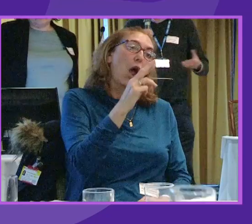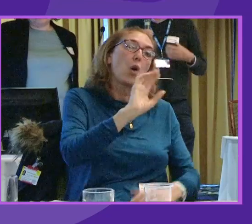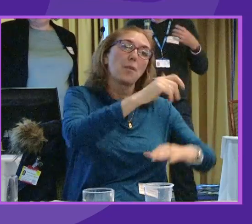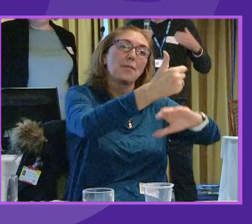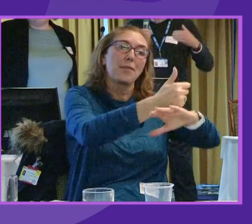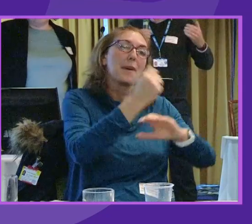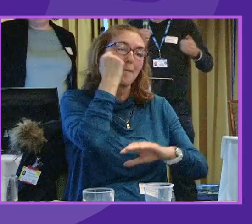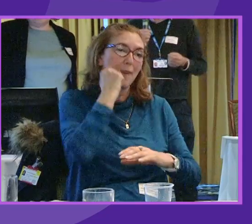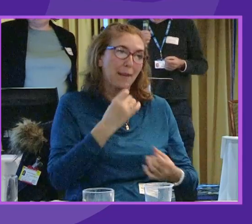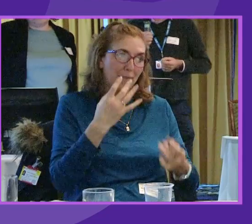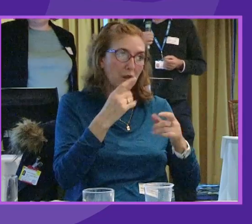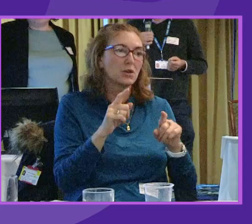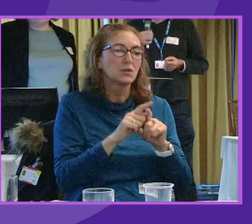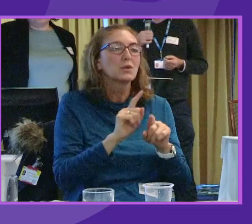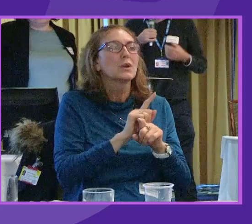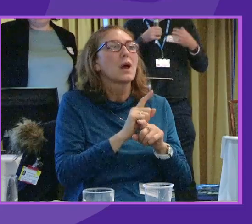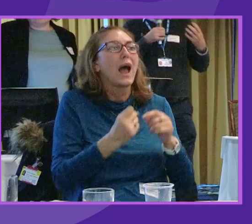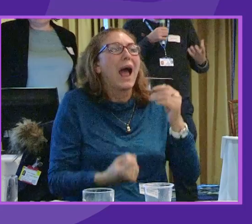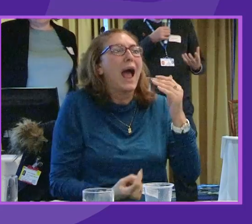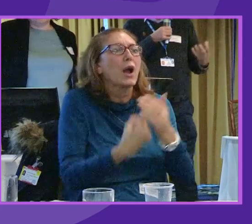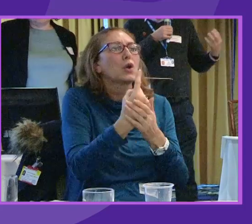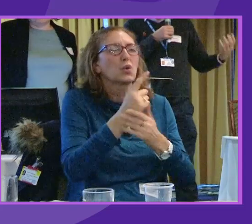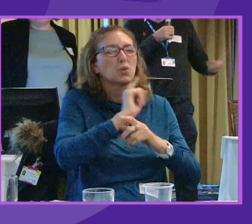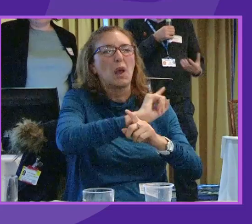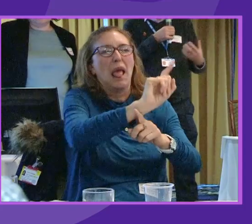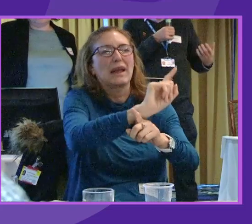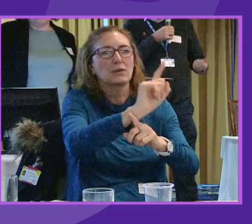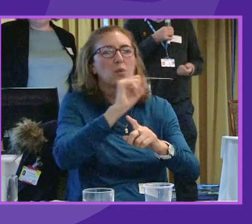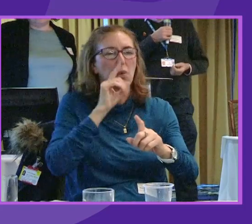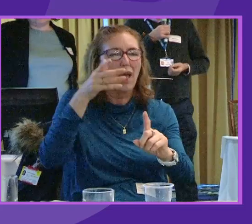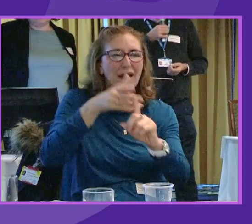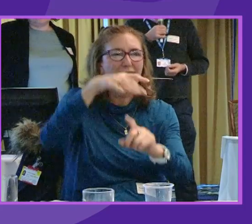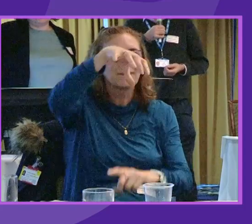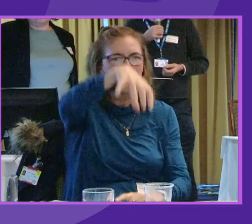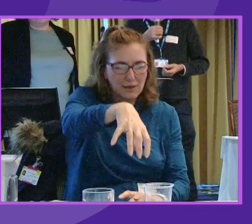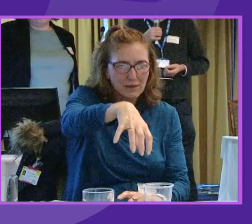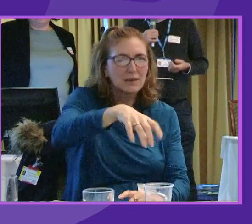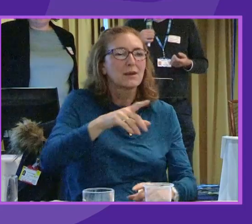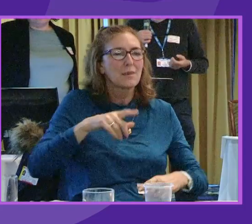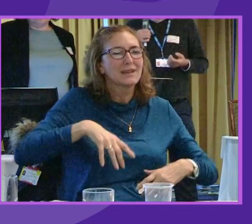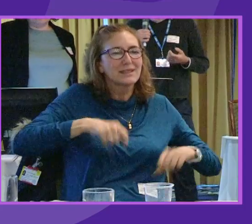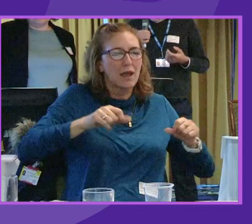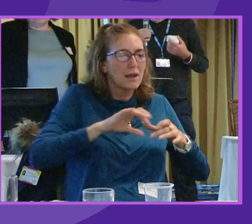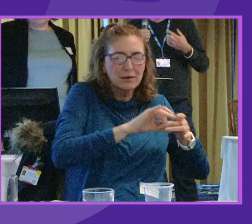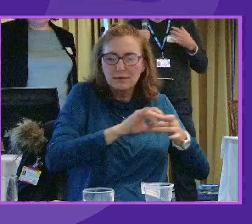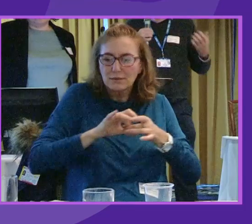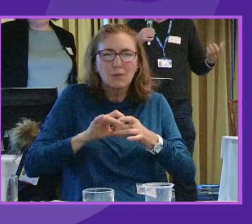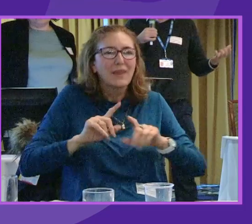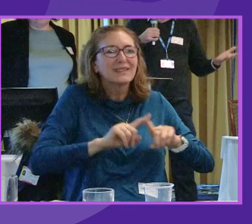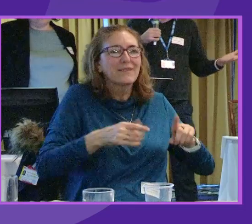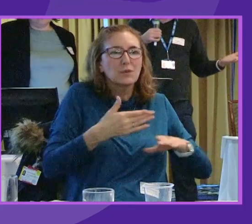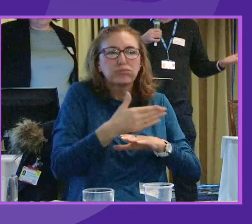identified soon as well. The acute setting, I imagine, is going to come a little bit later once we get going and working kind of within